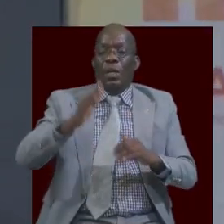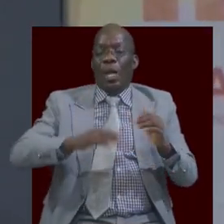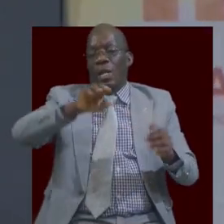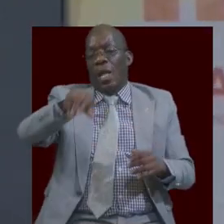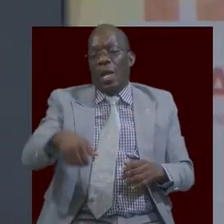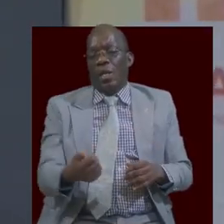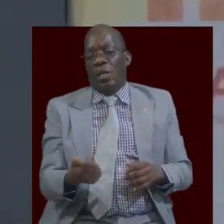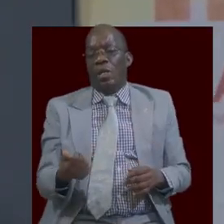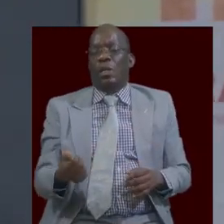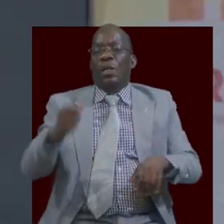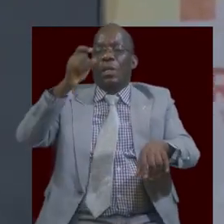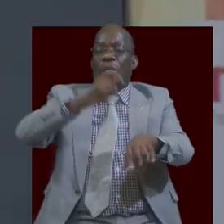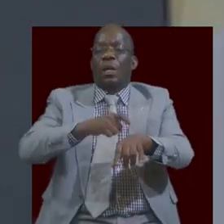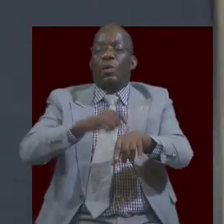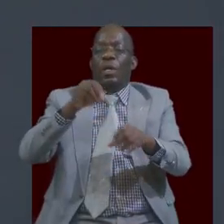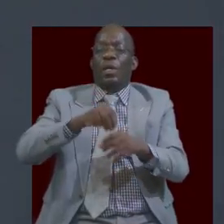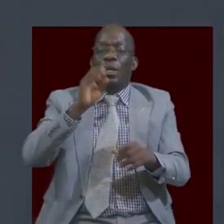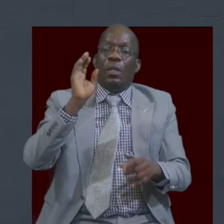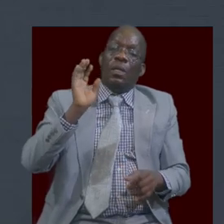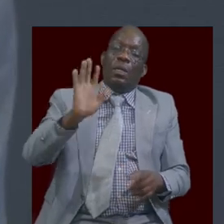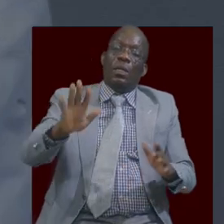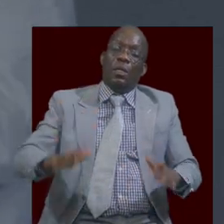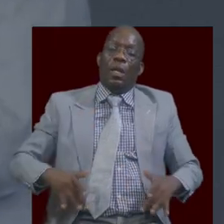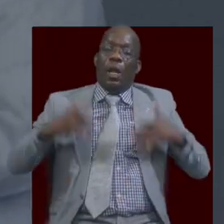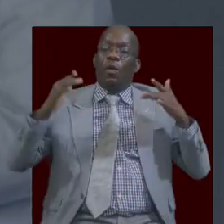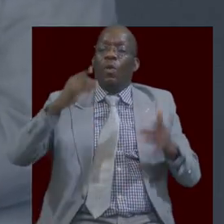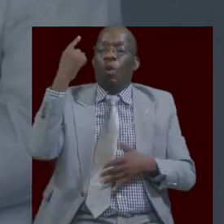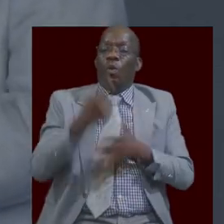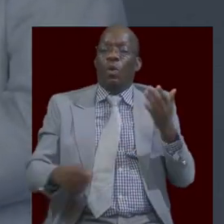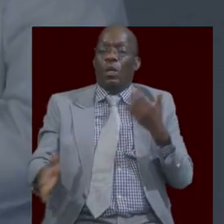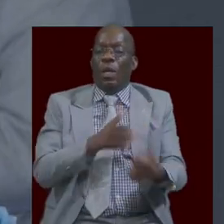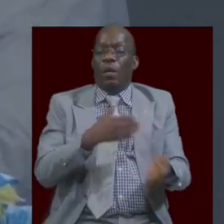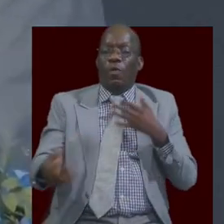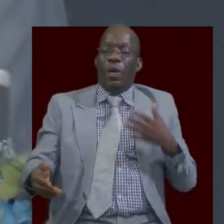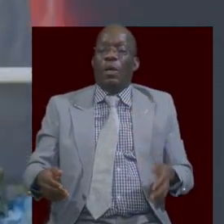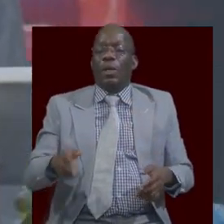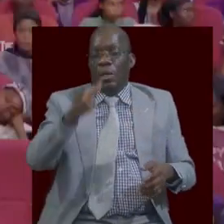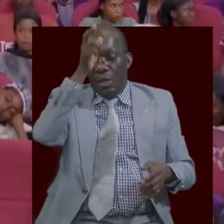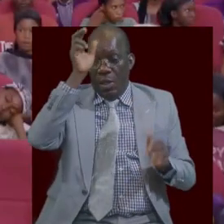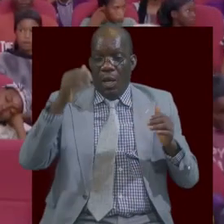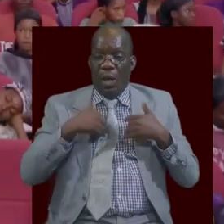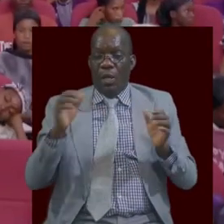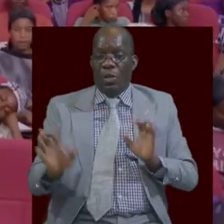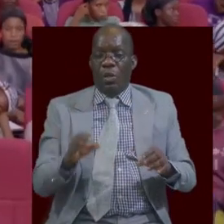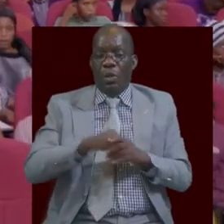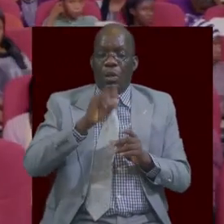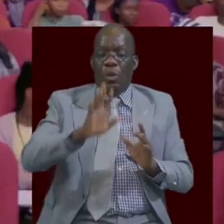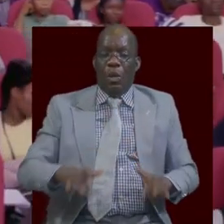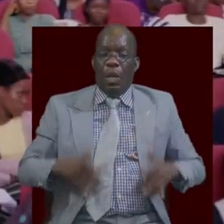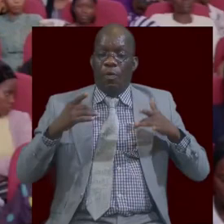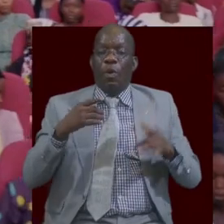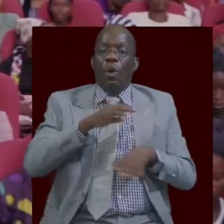time in his life. Whatever Satan has done in your life, the Almighty God will reverse it